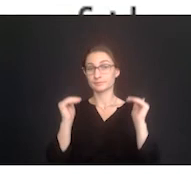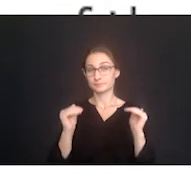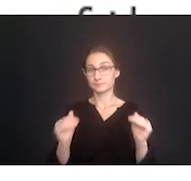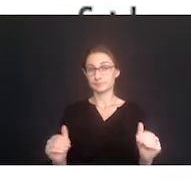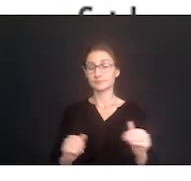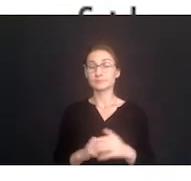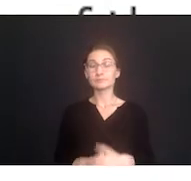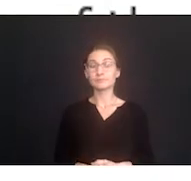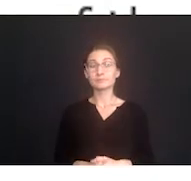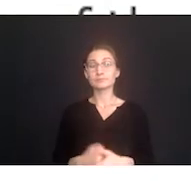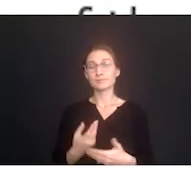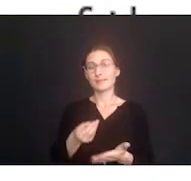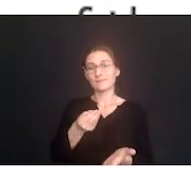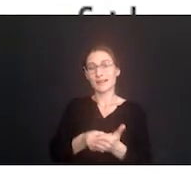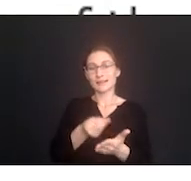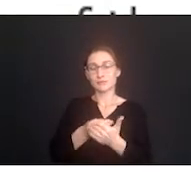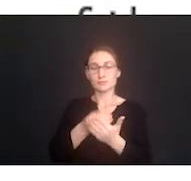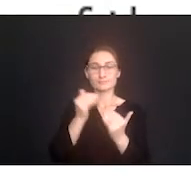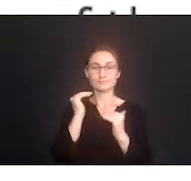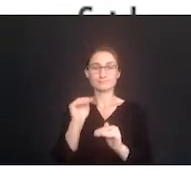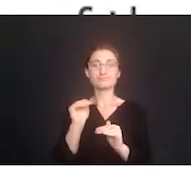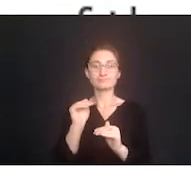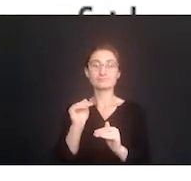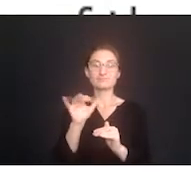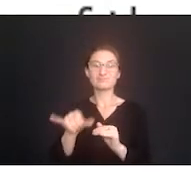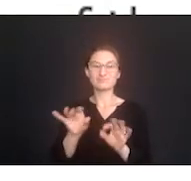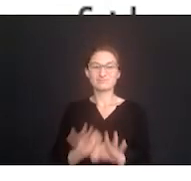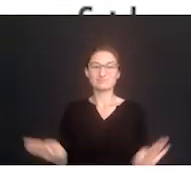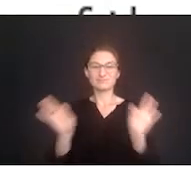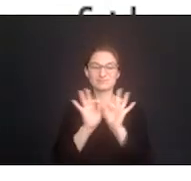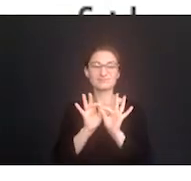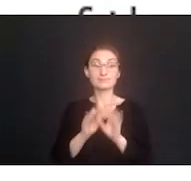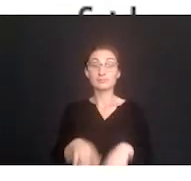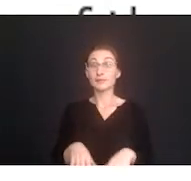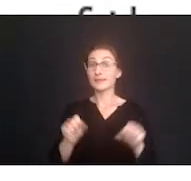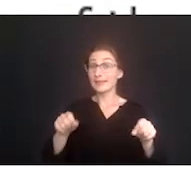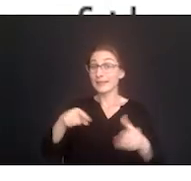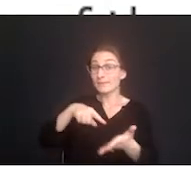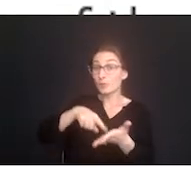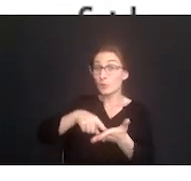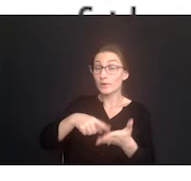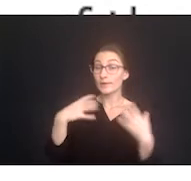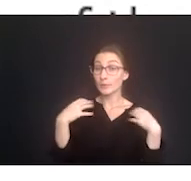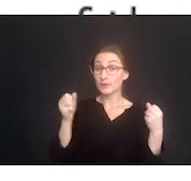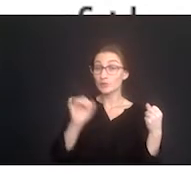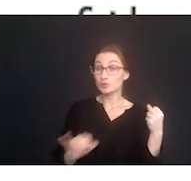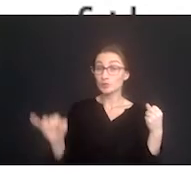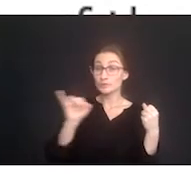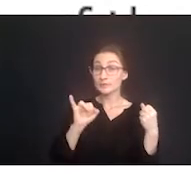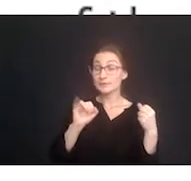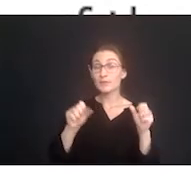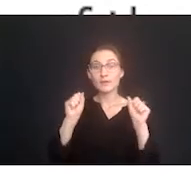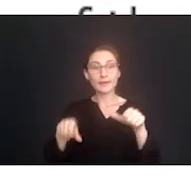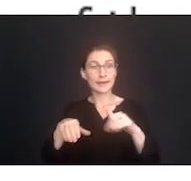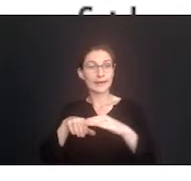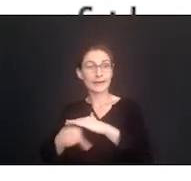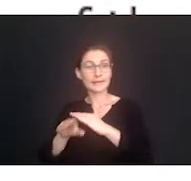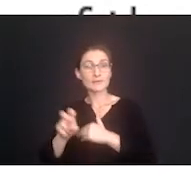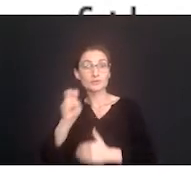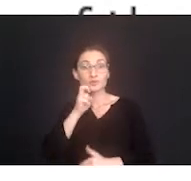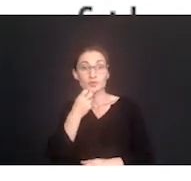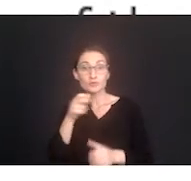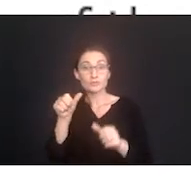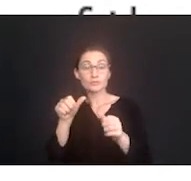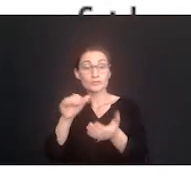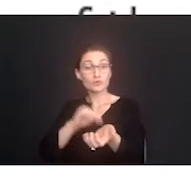factor to consider is financial constraints. Can this person afford health insurance? Are they able to easily access a